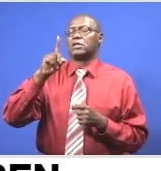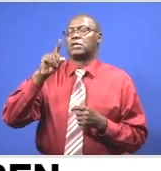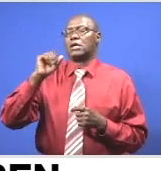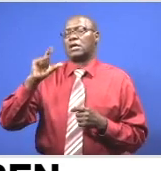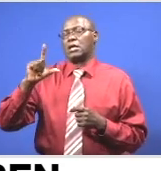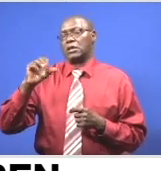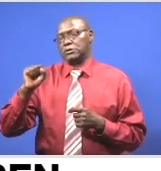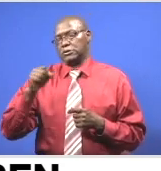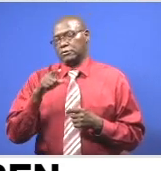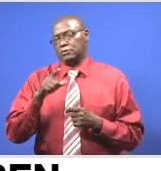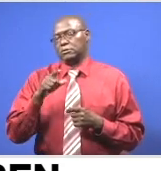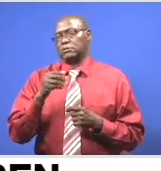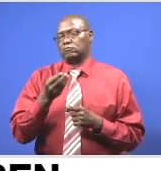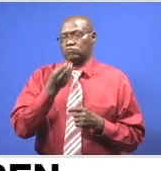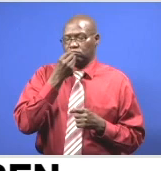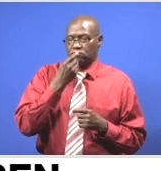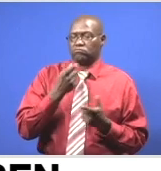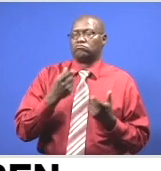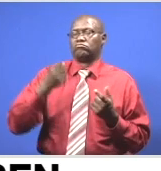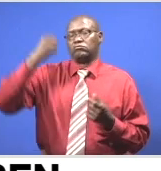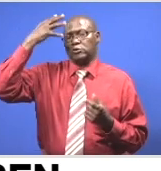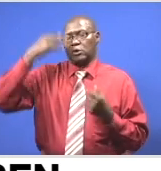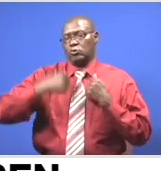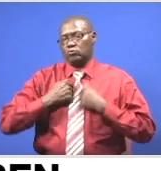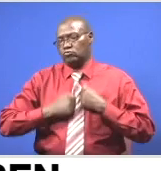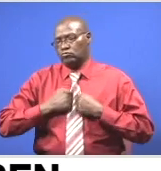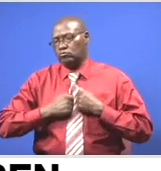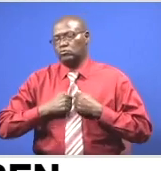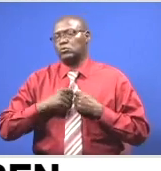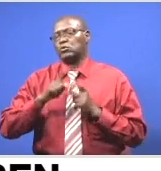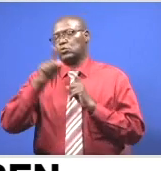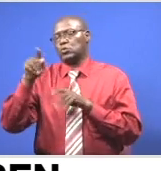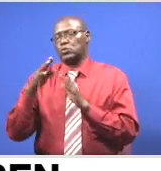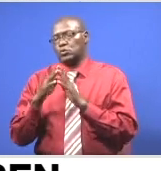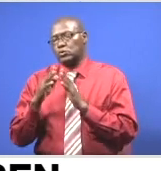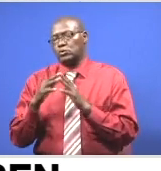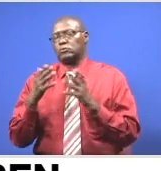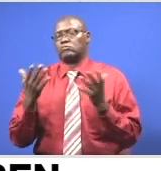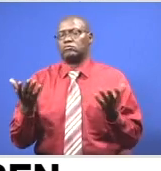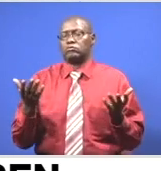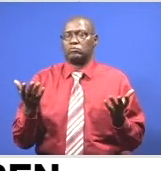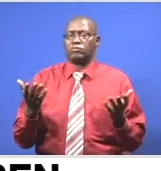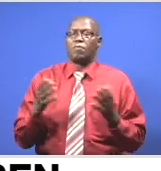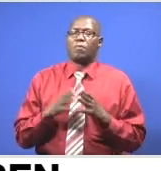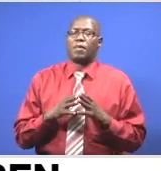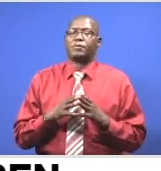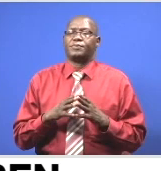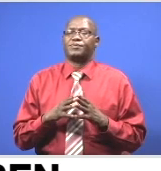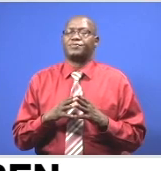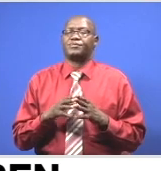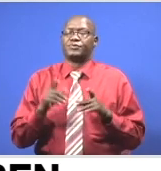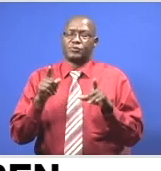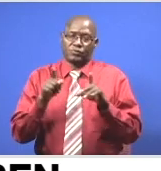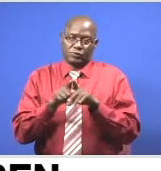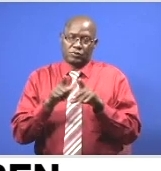themselves, going to the shower, going to the loo, to the toilet per se, and even when it comes to